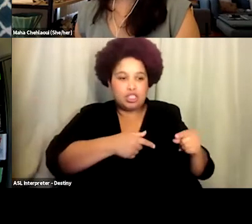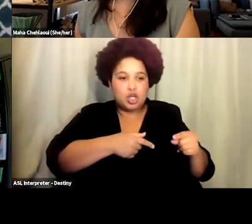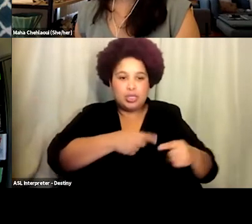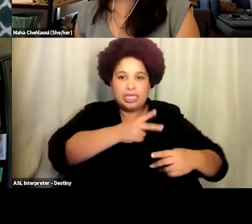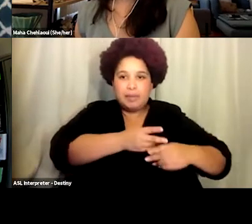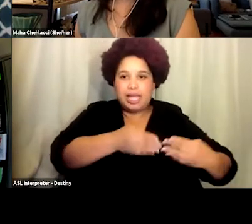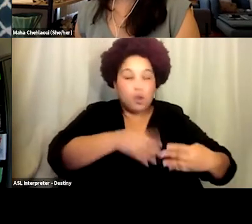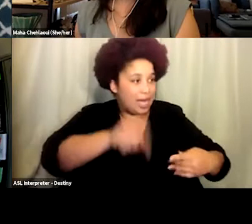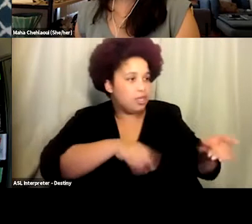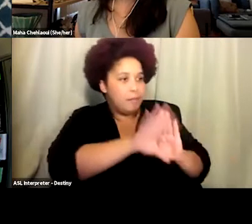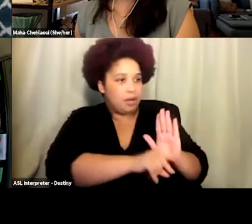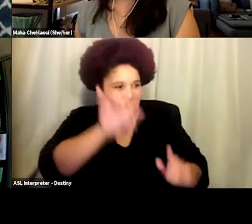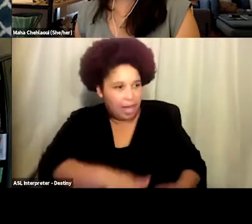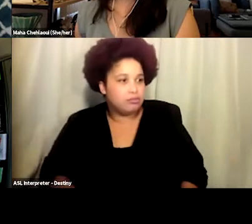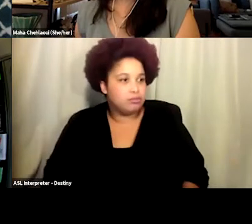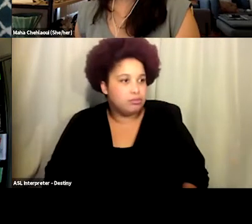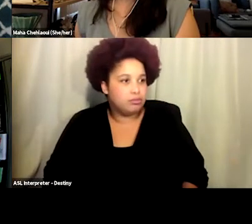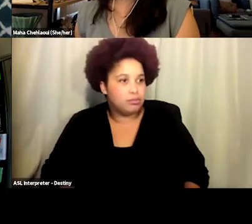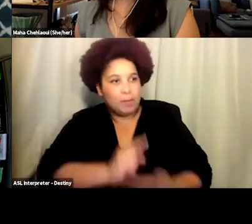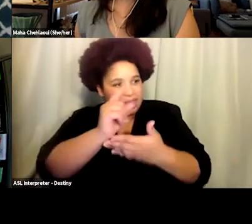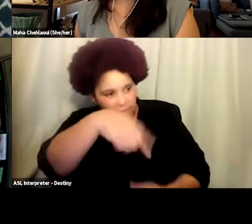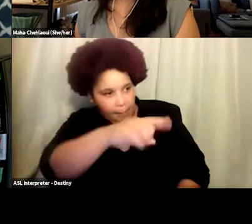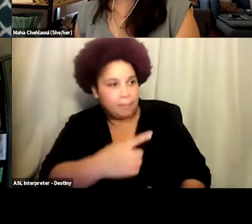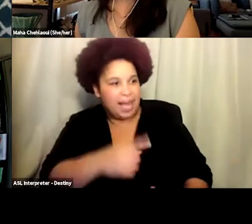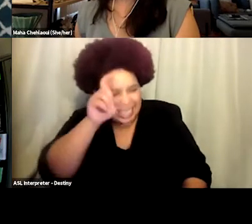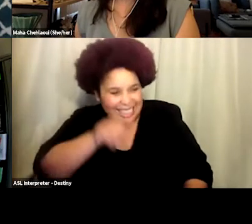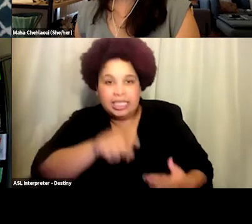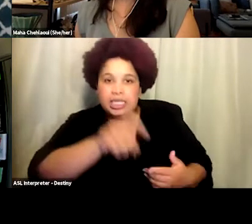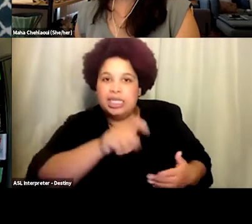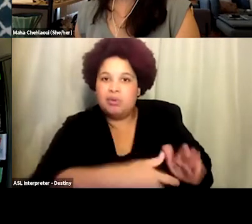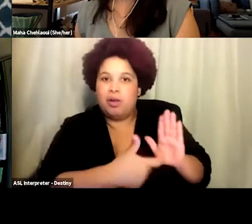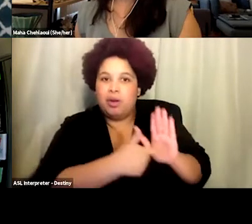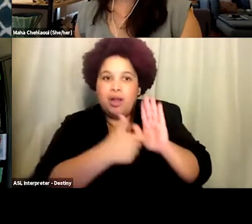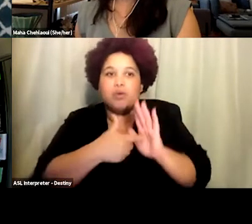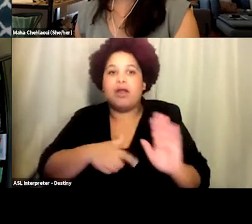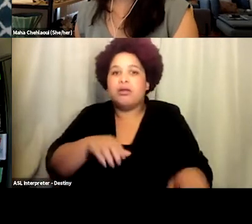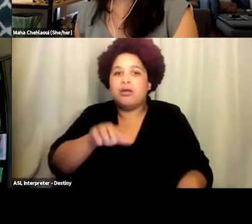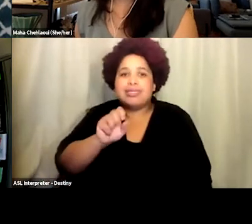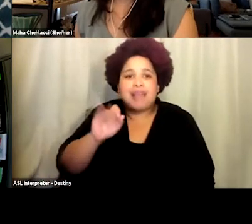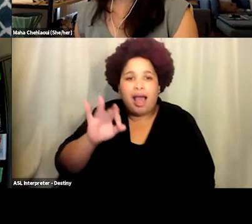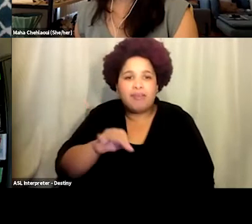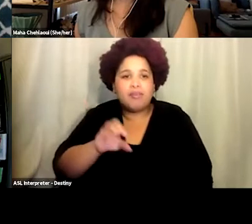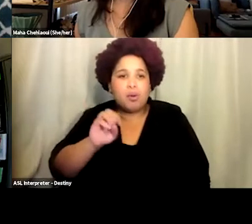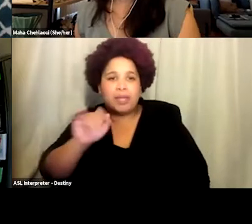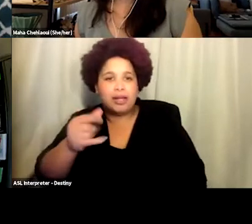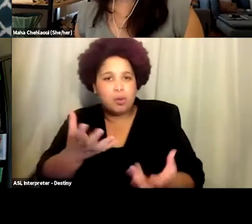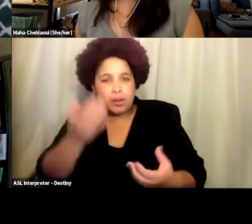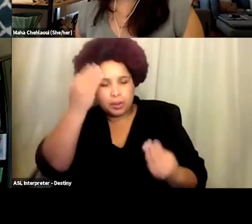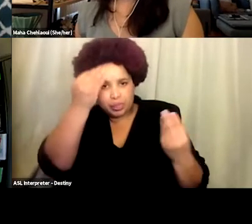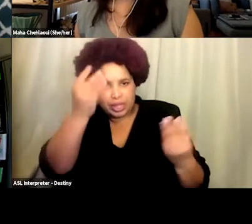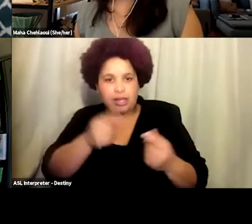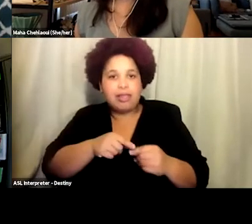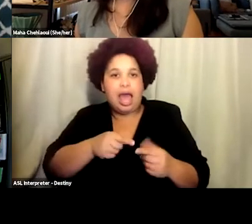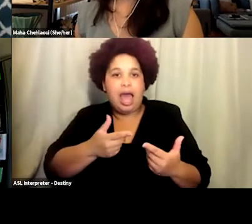person to be of this background so that I can uplift them. Assaf, Omid, please, I want to know what you guys feel about, like, you know, all the